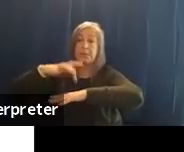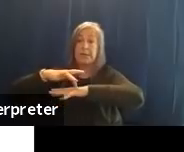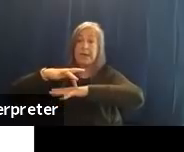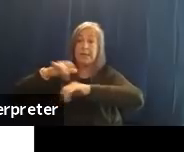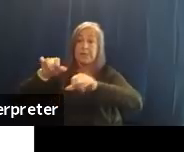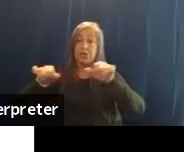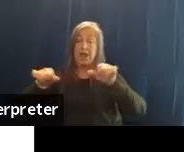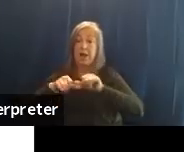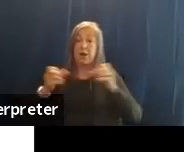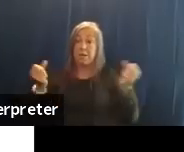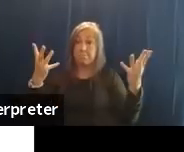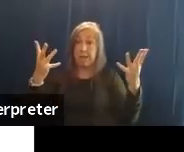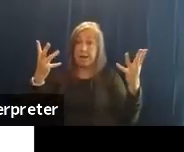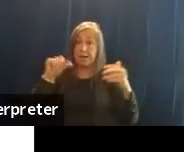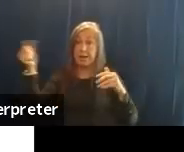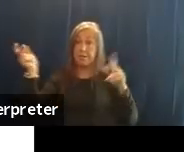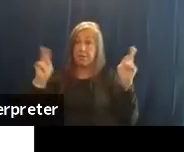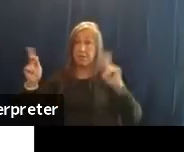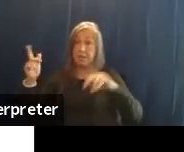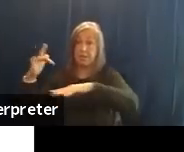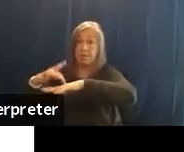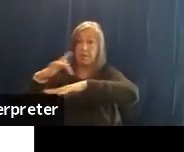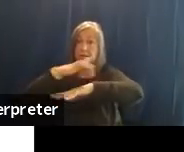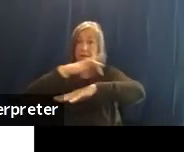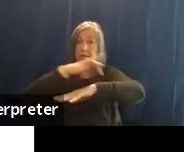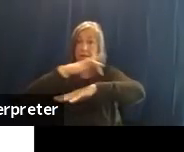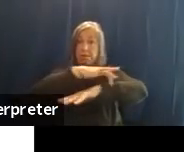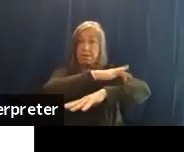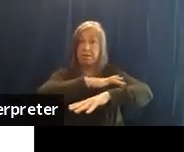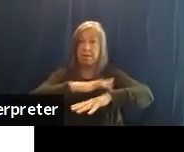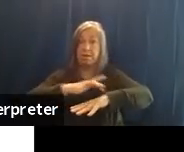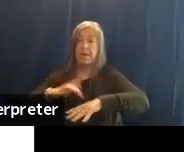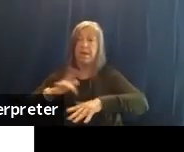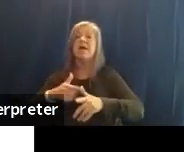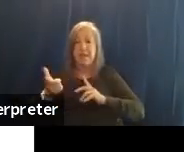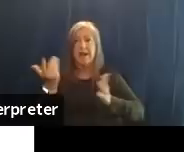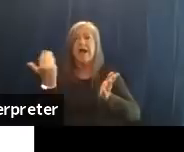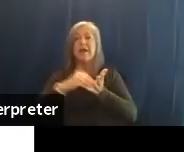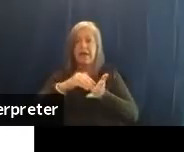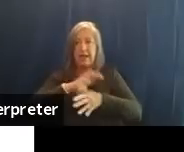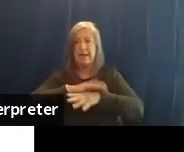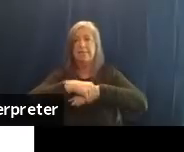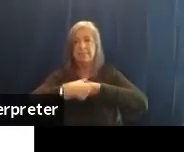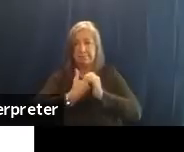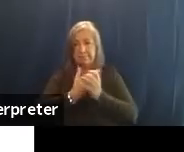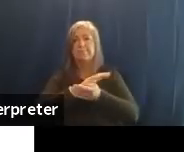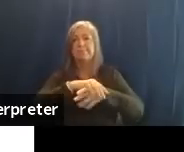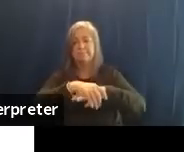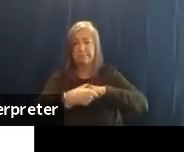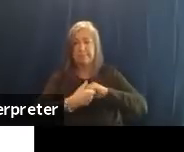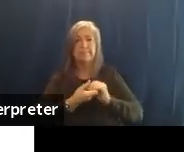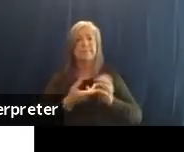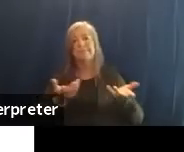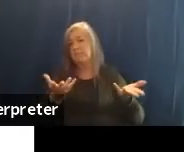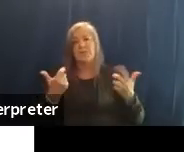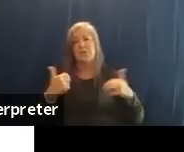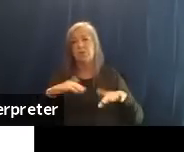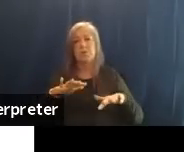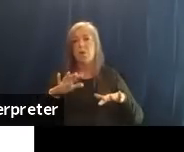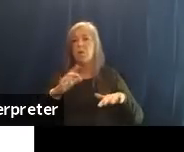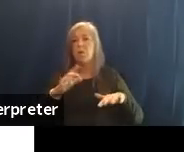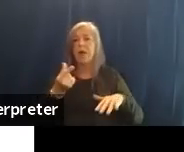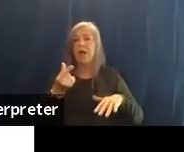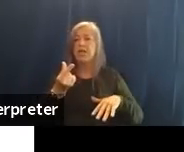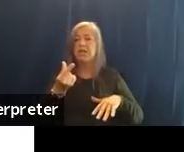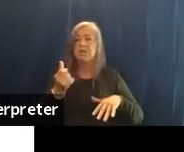you reduce any chance of spreading anything or picking up any germs on your hands. And the key